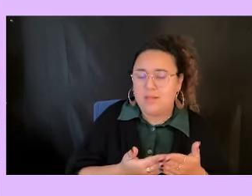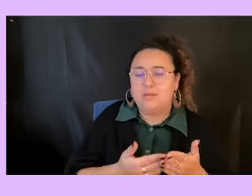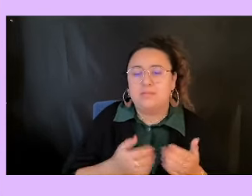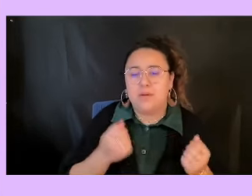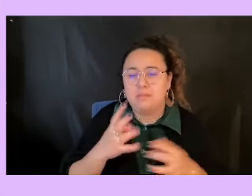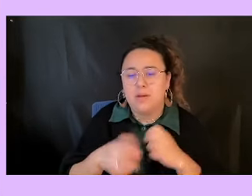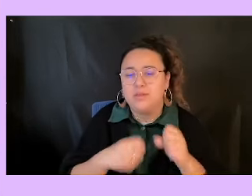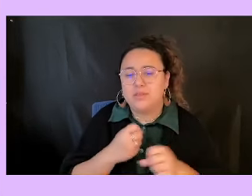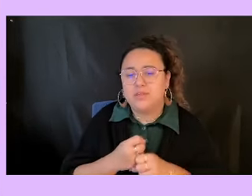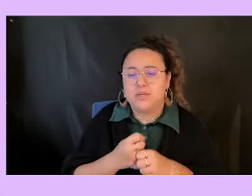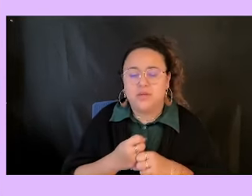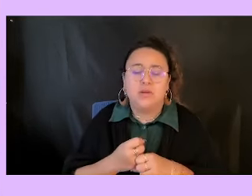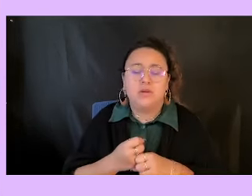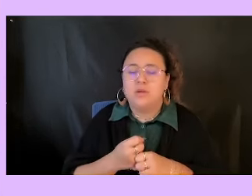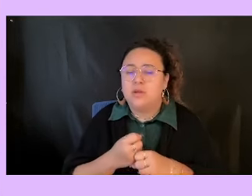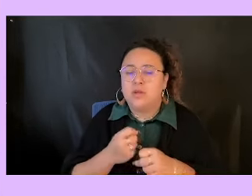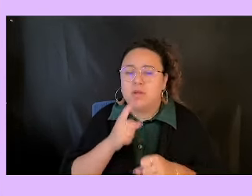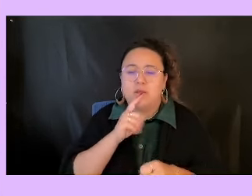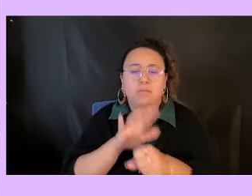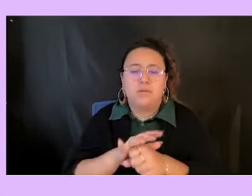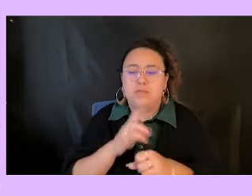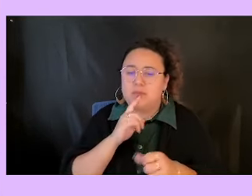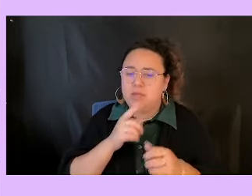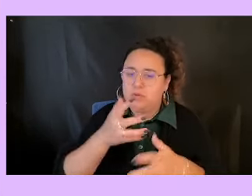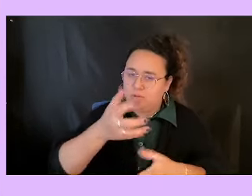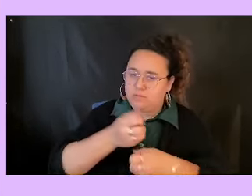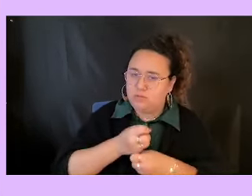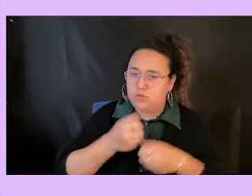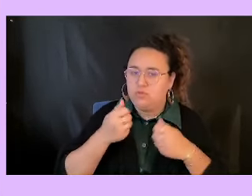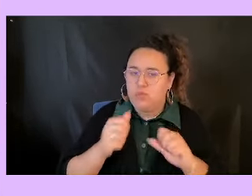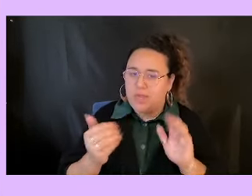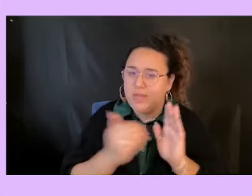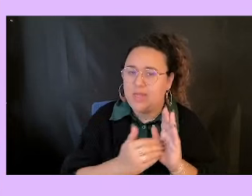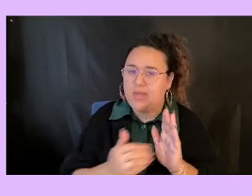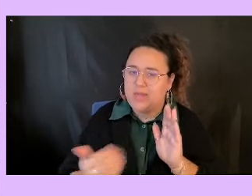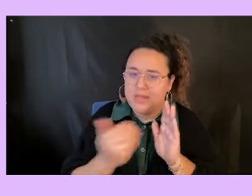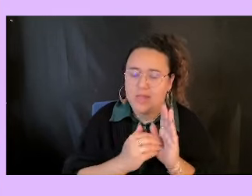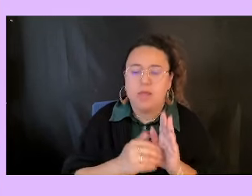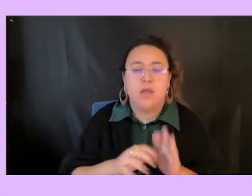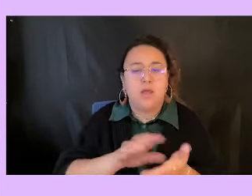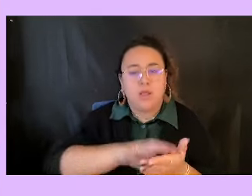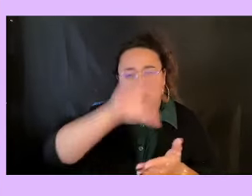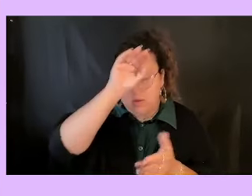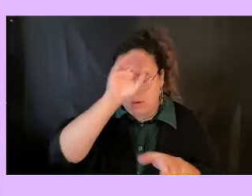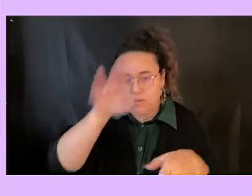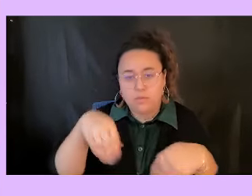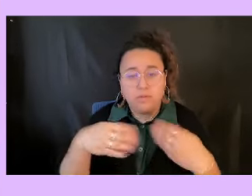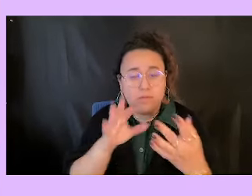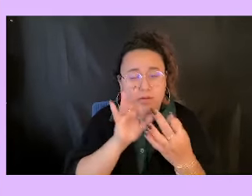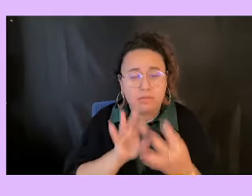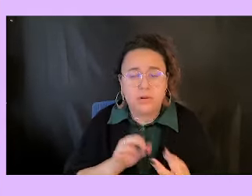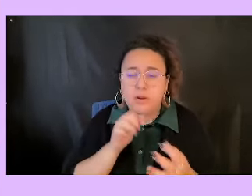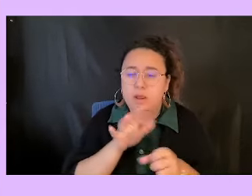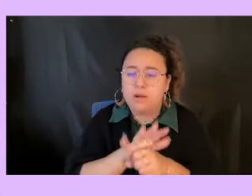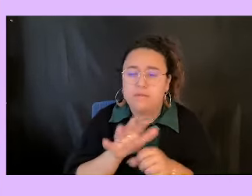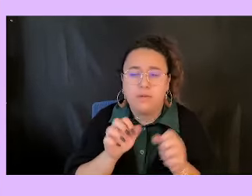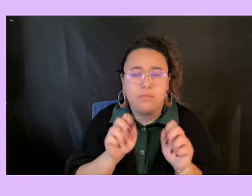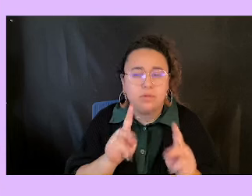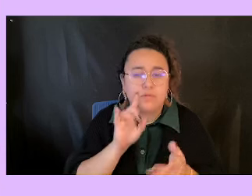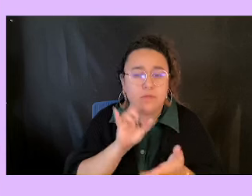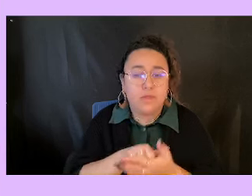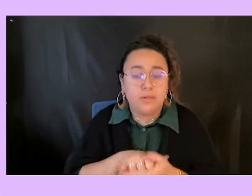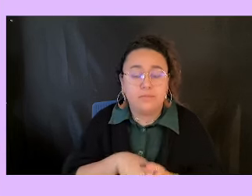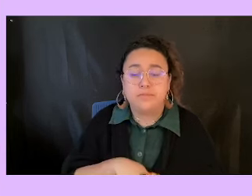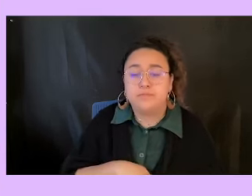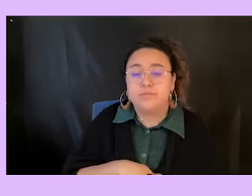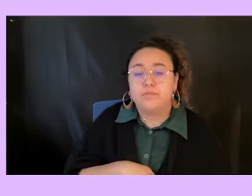trusting space where we're going to try again and we're going to try to learn and we're going to be able to give each other feedback. And I feel like we don't have enough opportunities for that. I'm